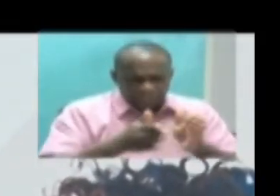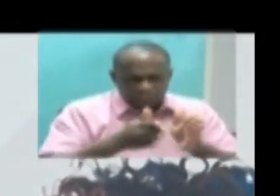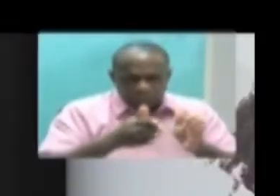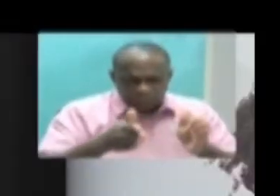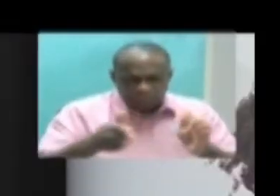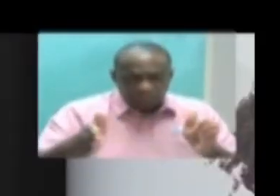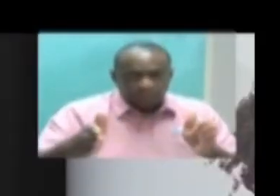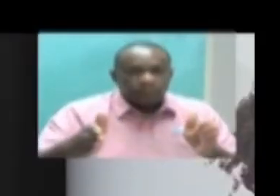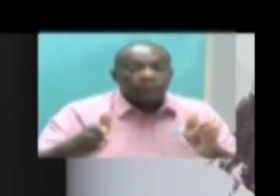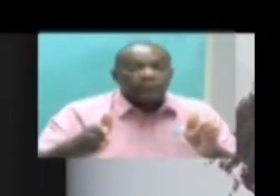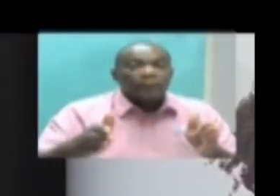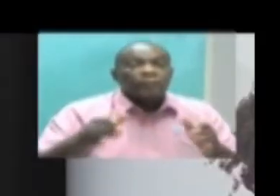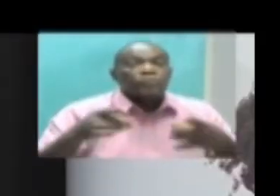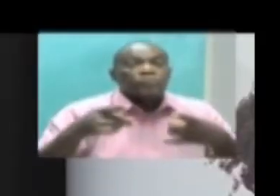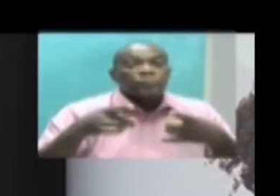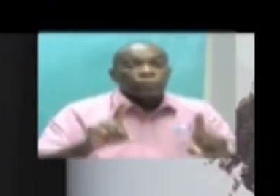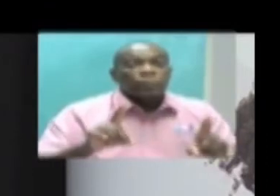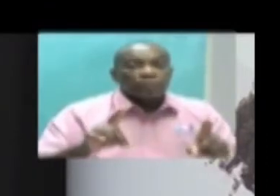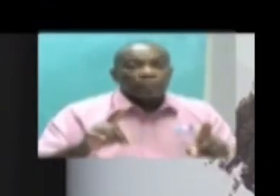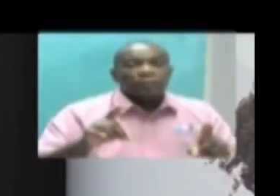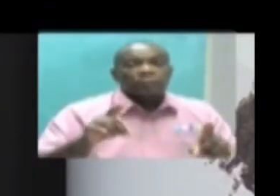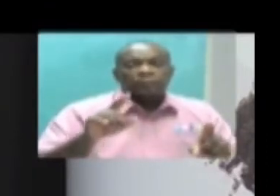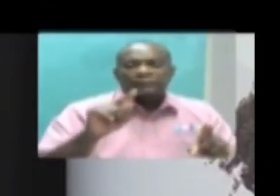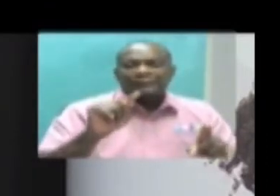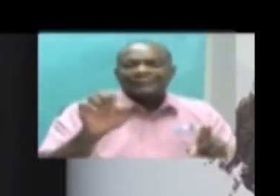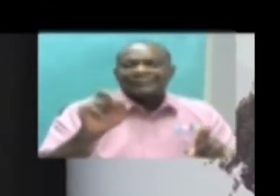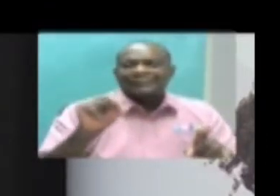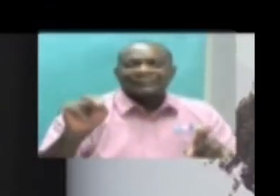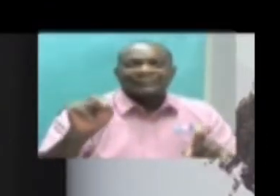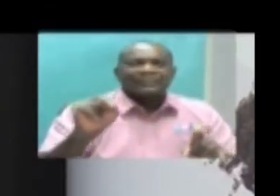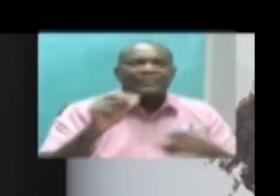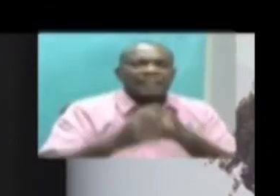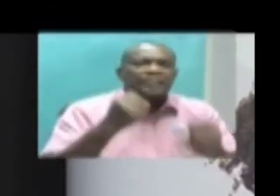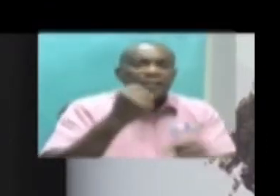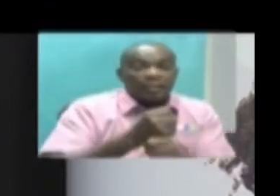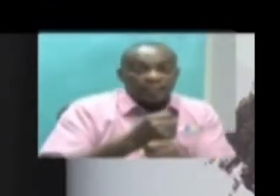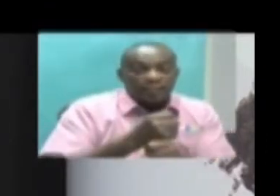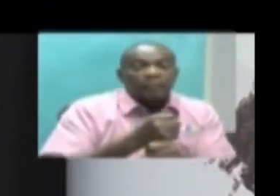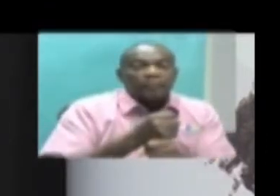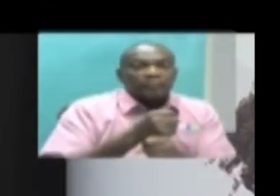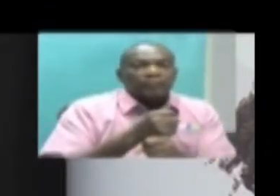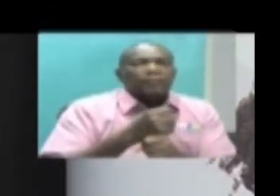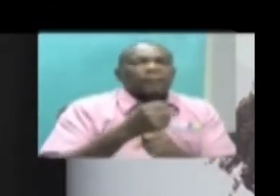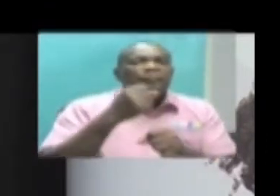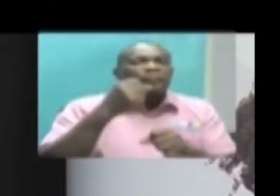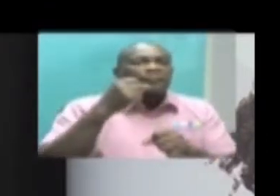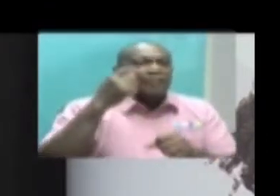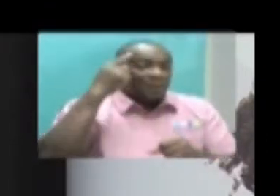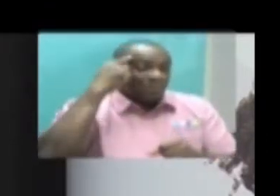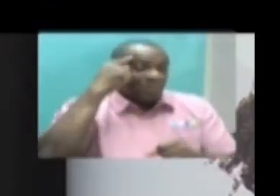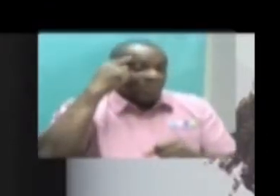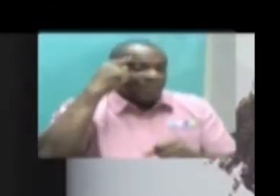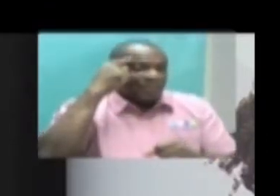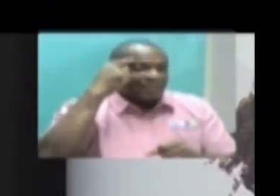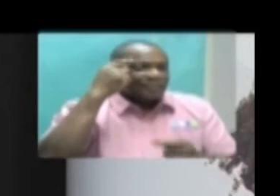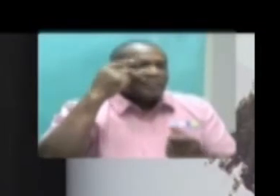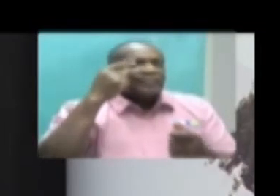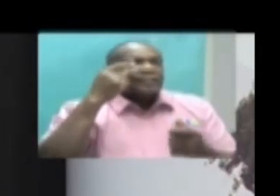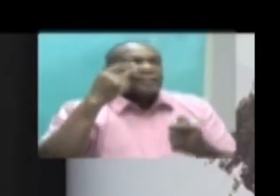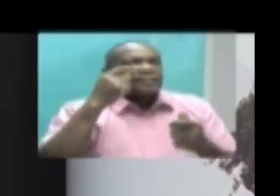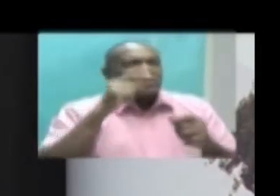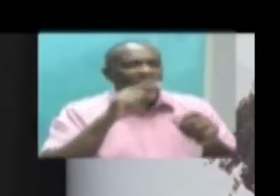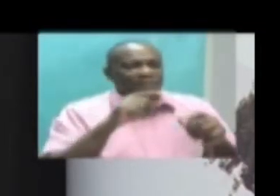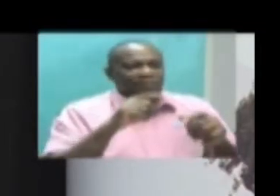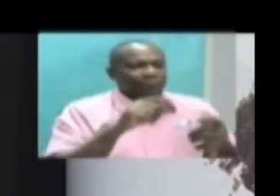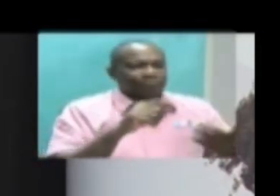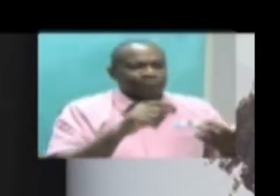and excitement. The part that we want and we think we have, the judgment, the reasoning, is in the forebrain, is not there